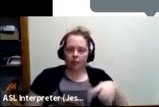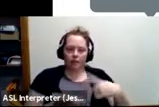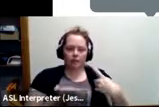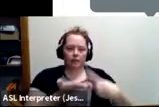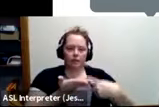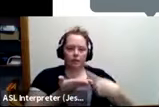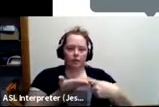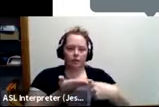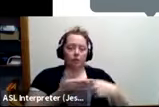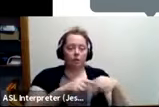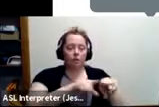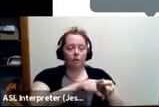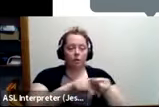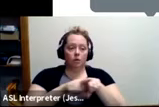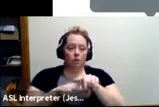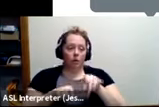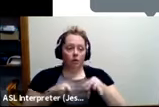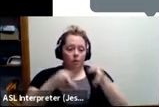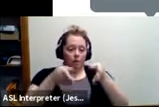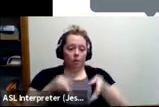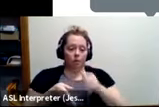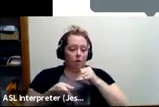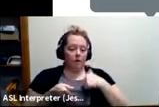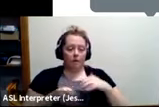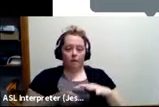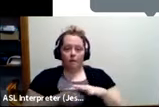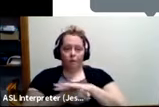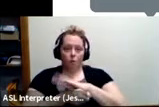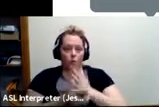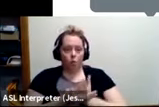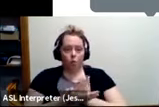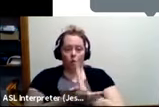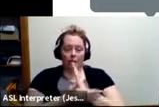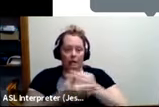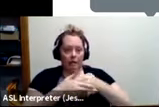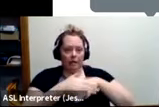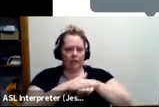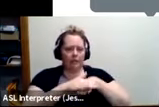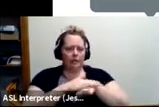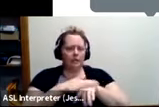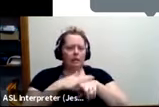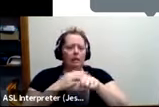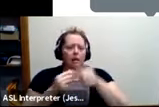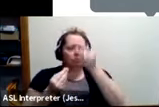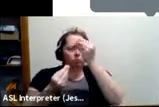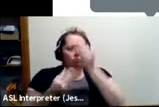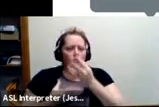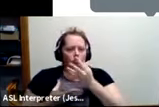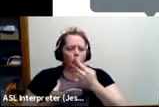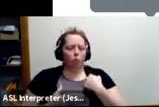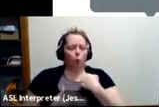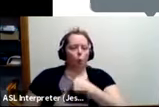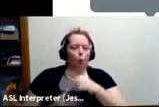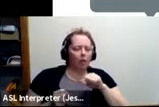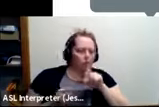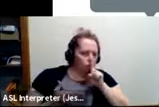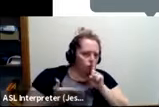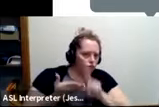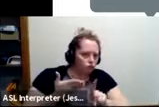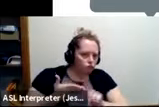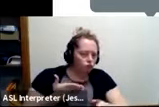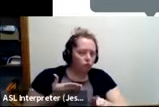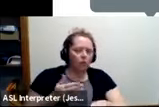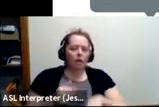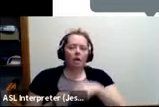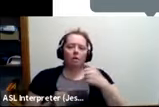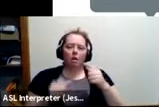being given the full access of their civil rights, they can make a complaint to us and we can investigate. The other category, community tension,